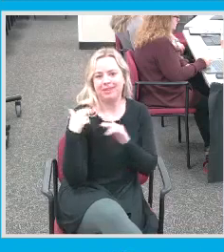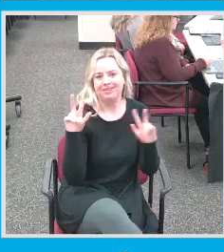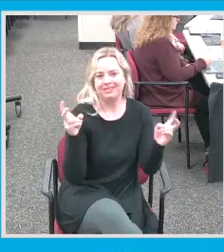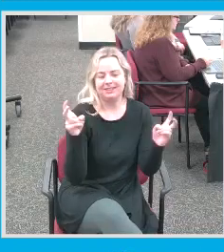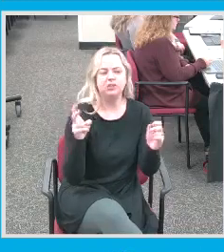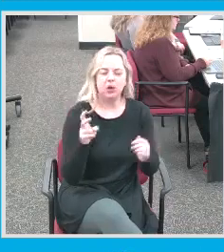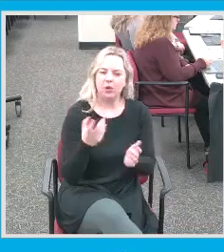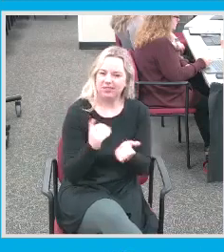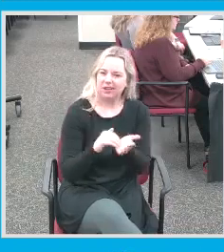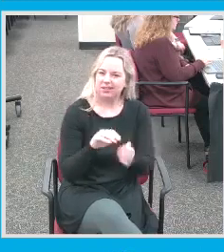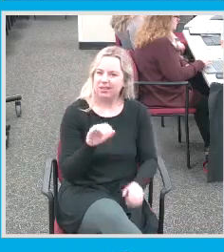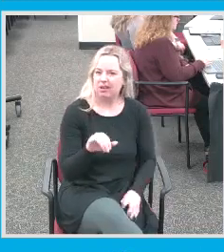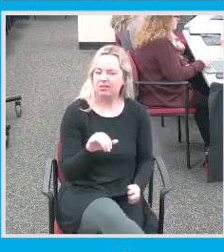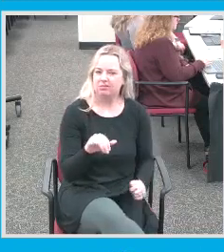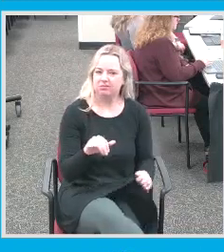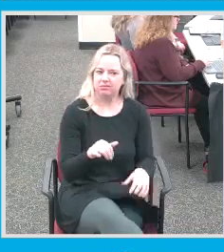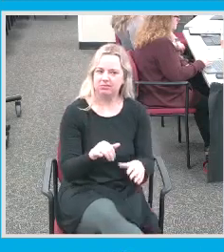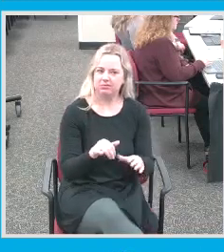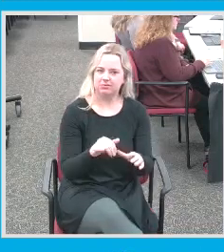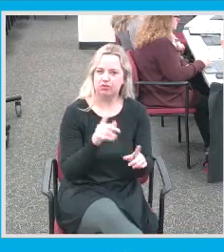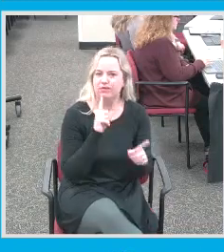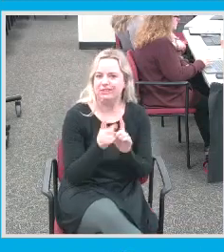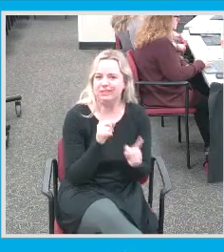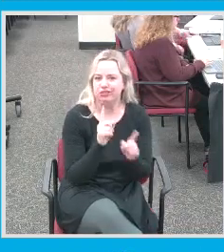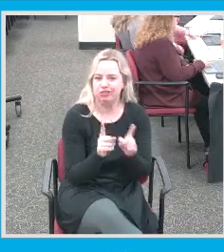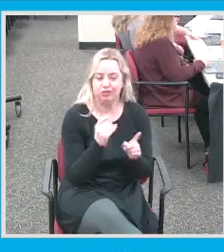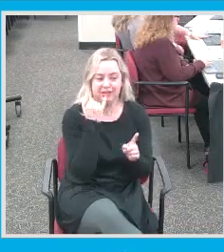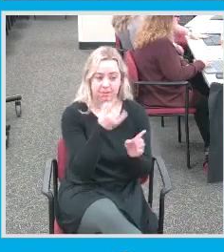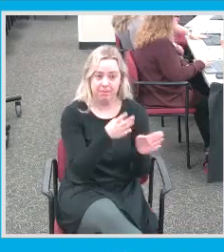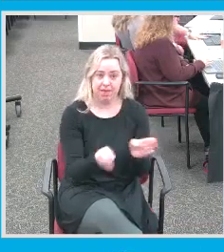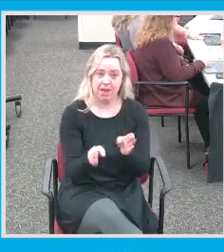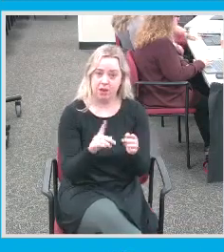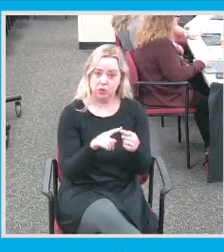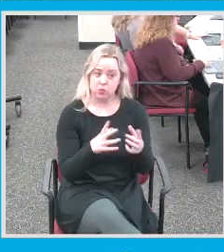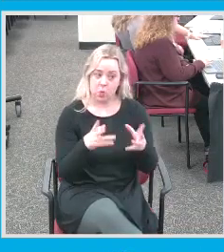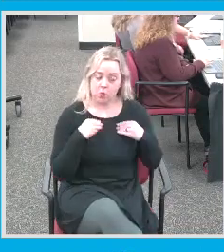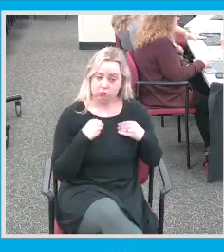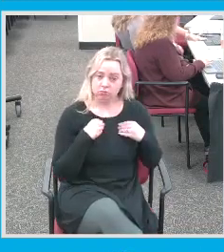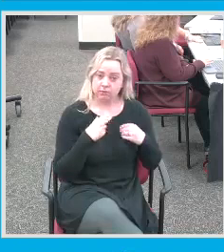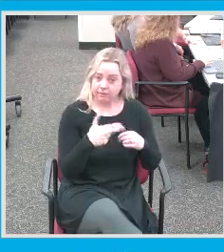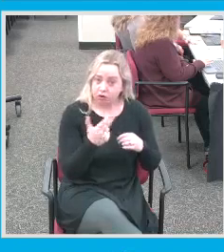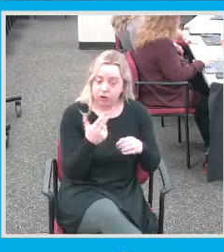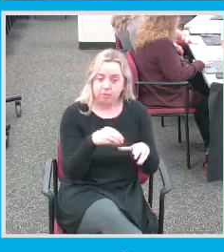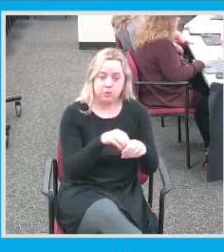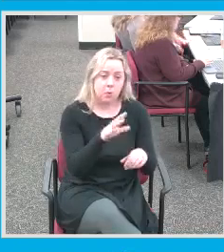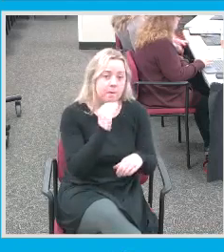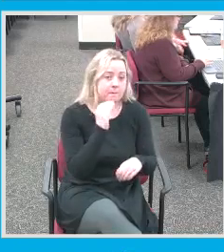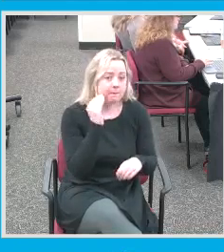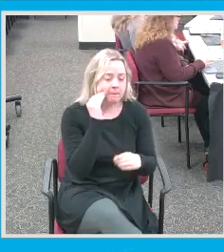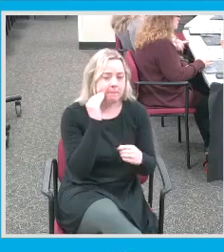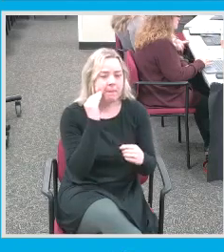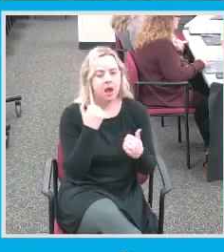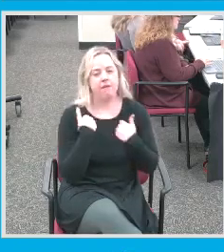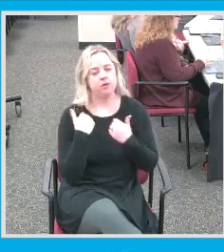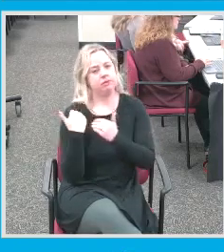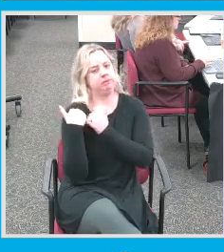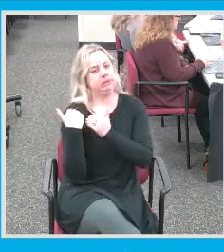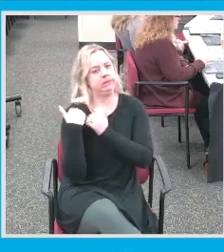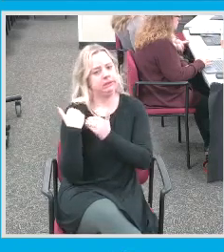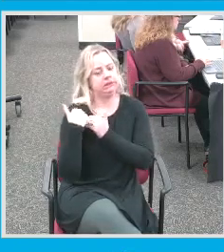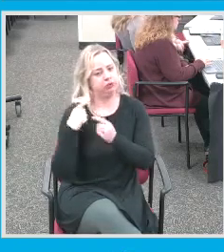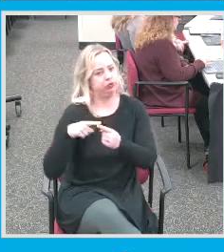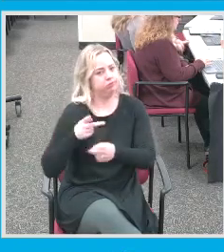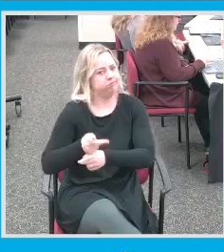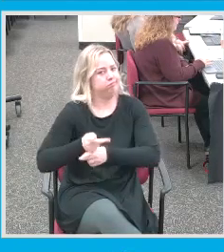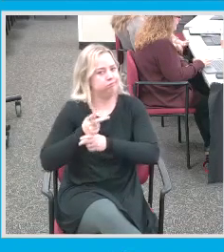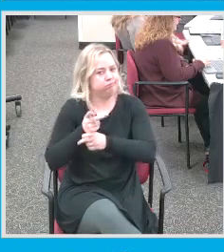conversations, that if you're going to own a firearm for whatever use you have it in your home, there's a responsibility that comes with that. And the